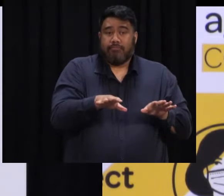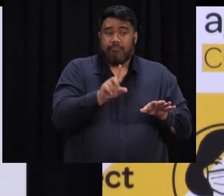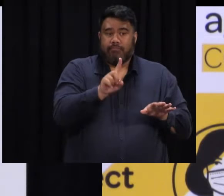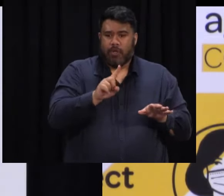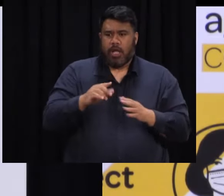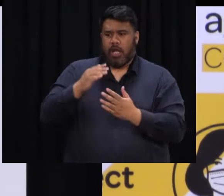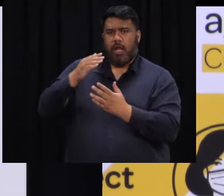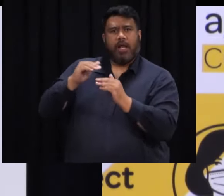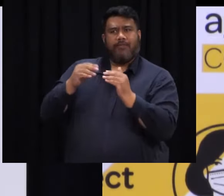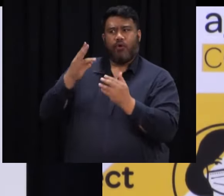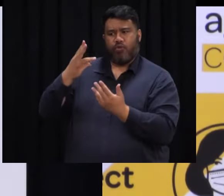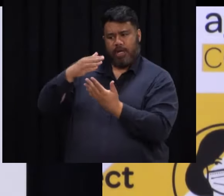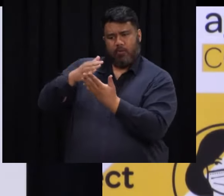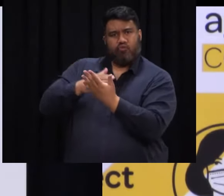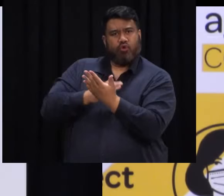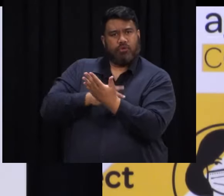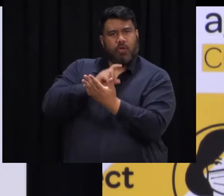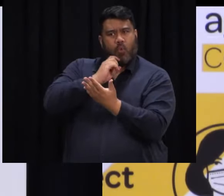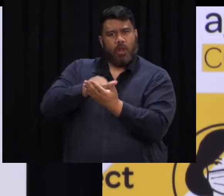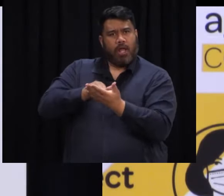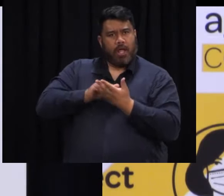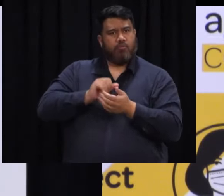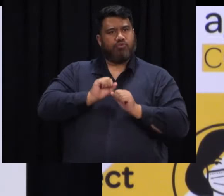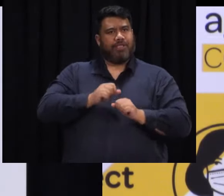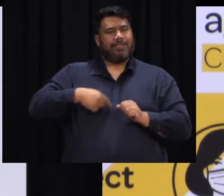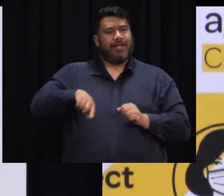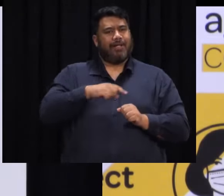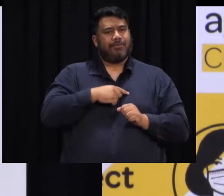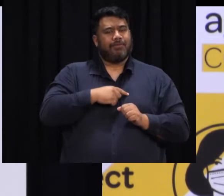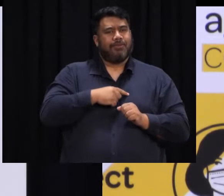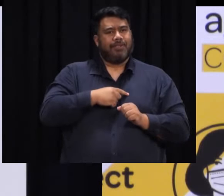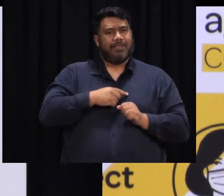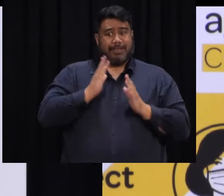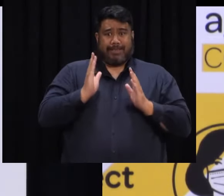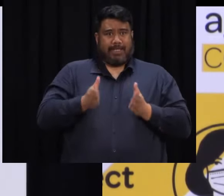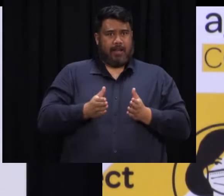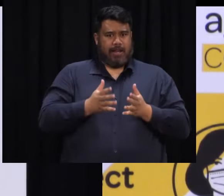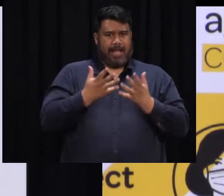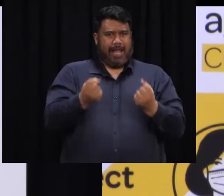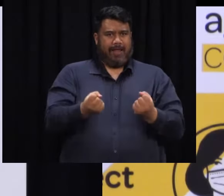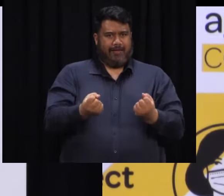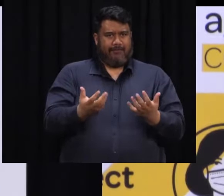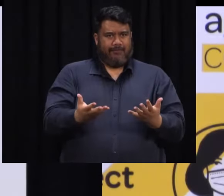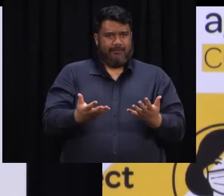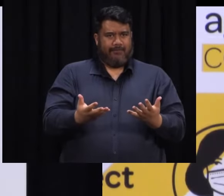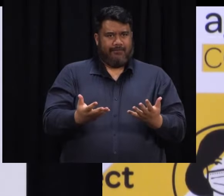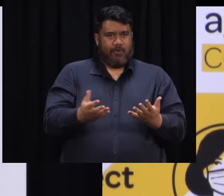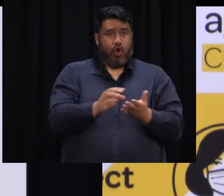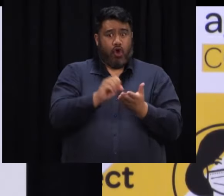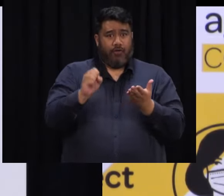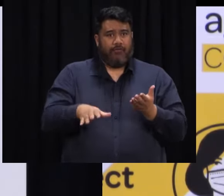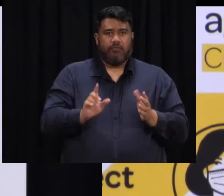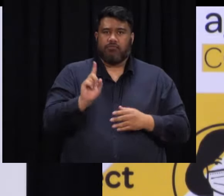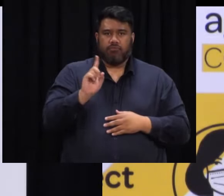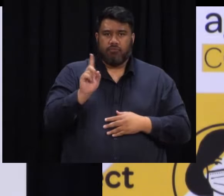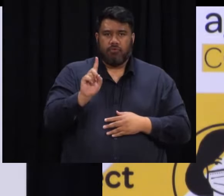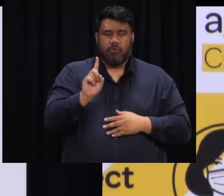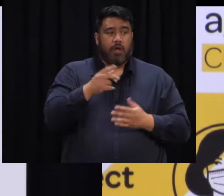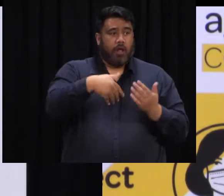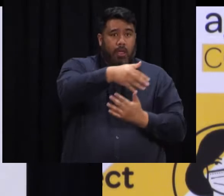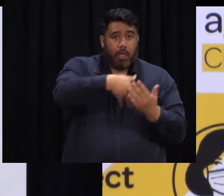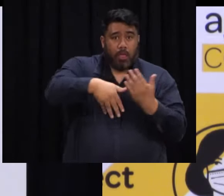us, and were important in level 4, and they're all still there. We don't want people intermingling with others. We want those protocols of